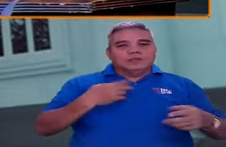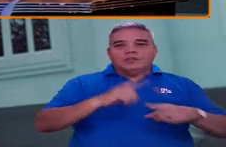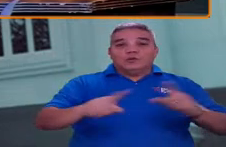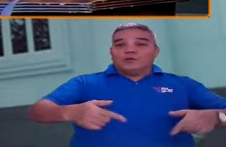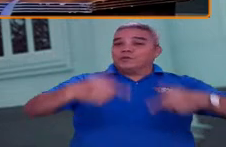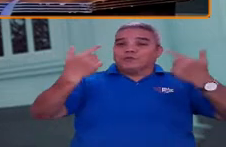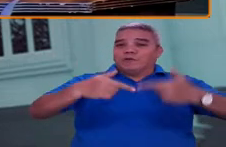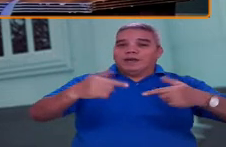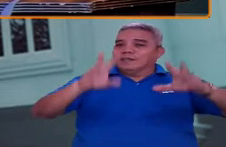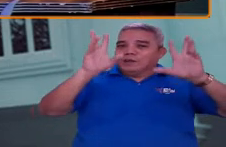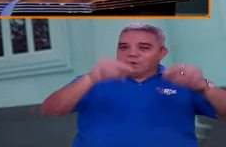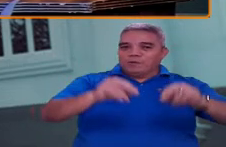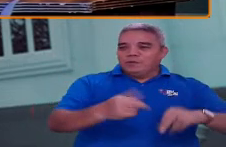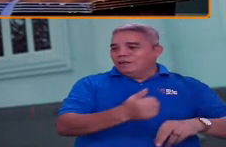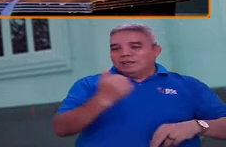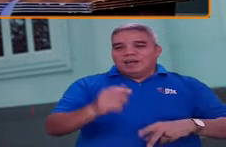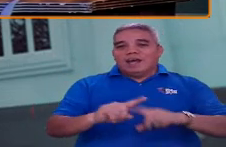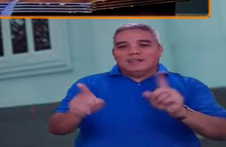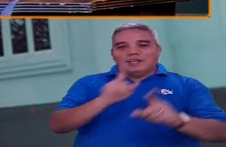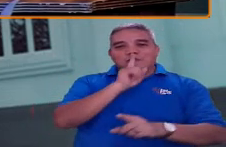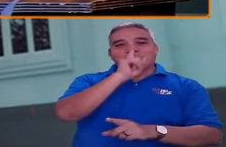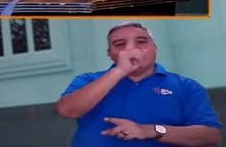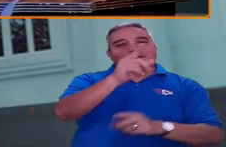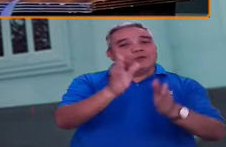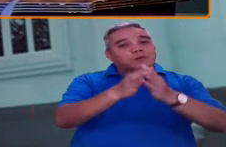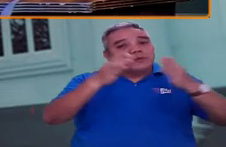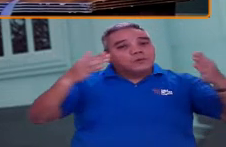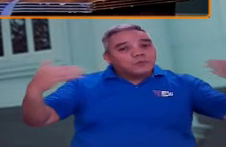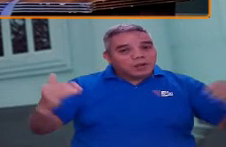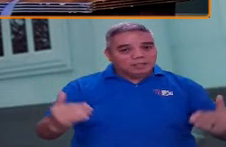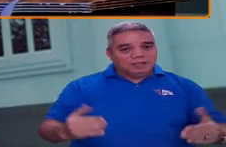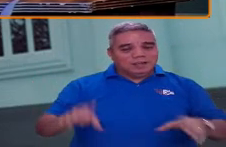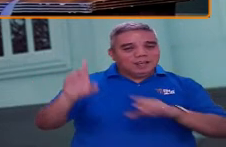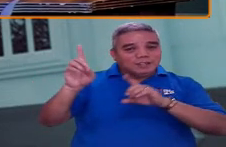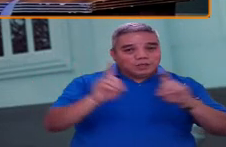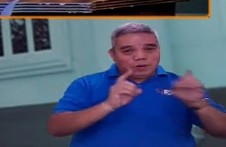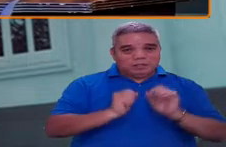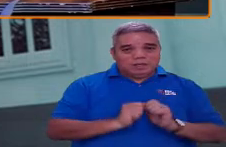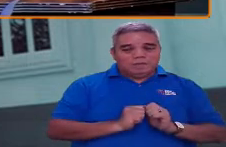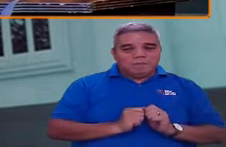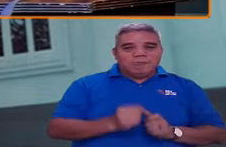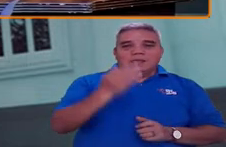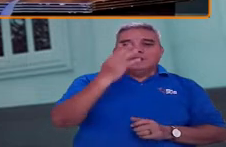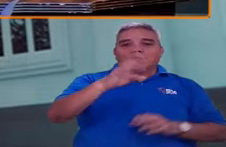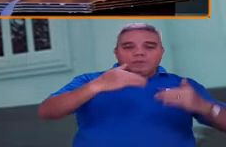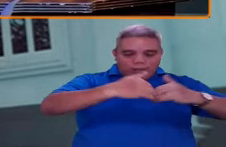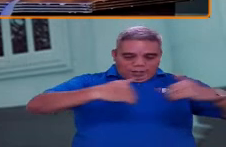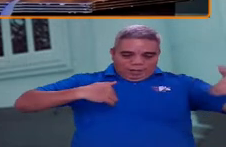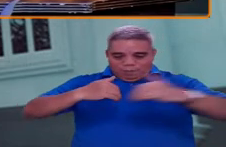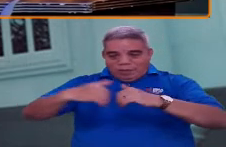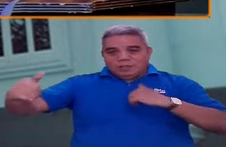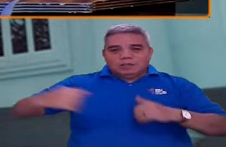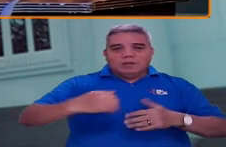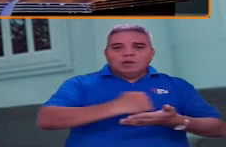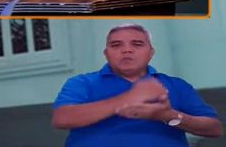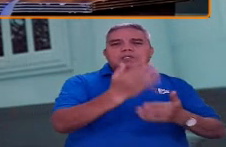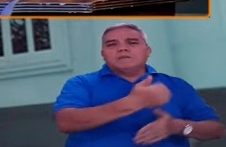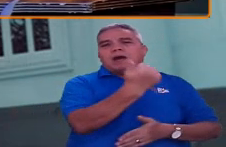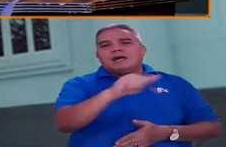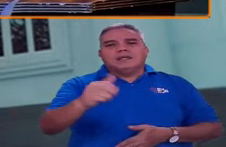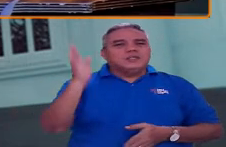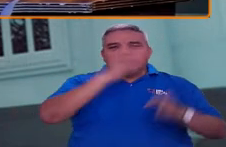fight one another and to be disintegrated, to be divided with some